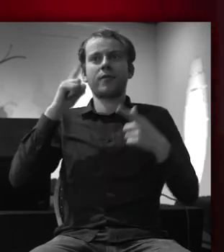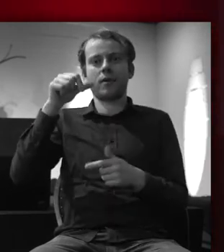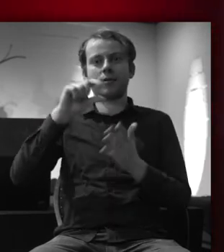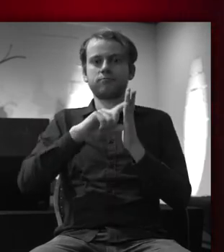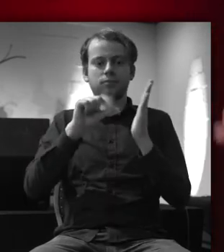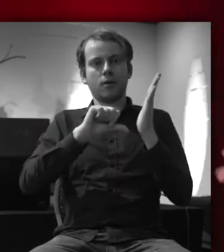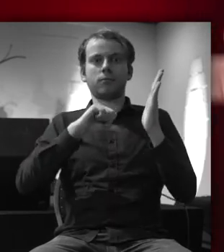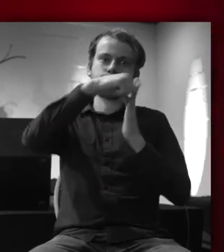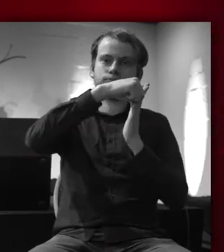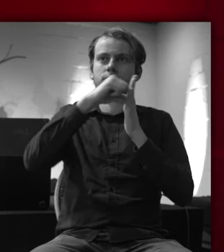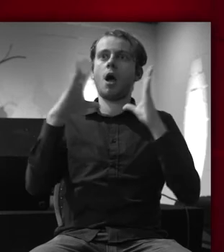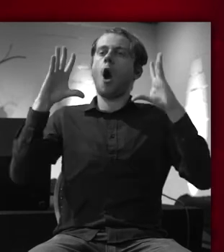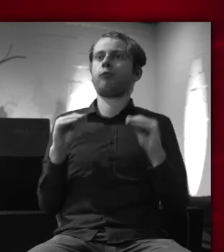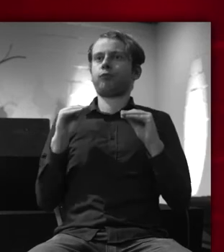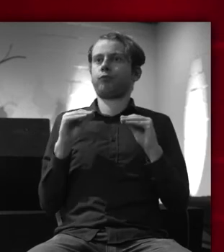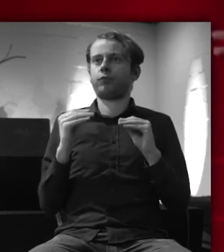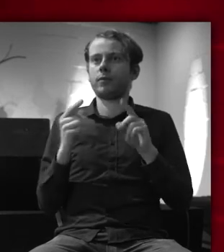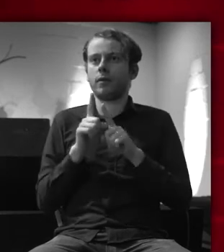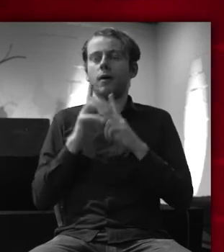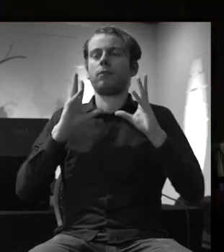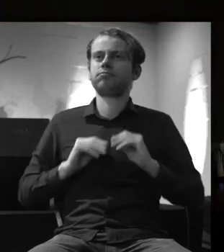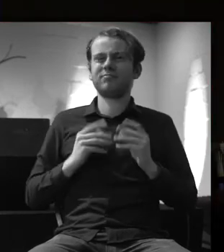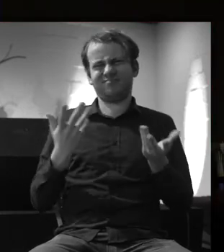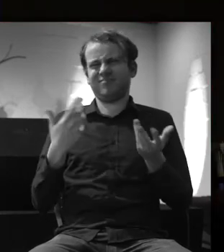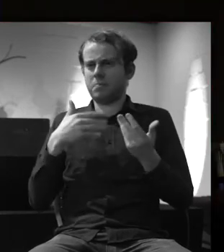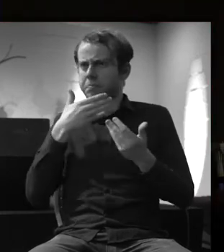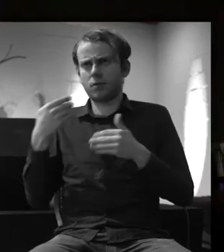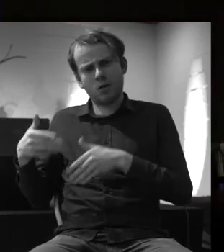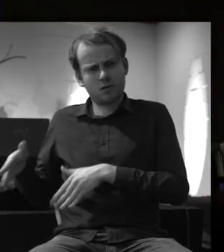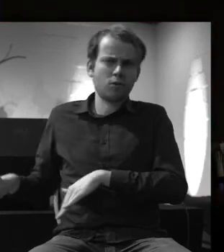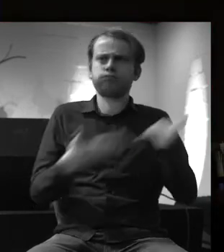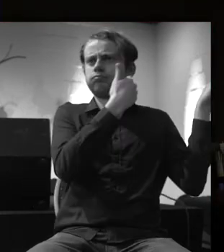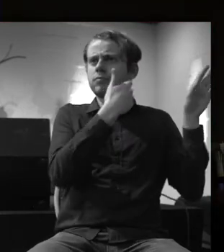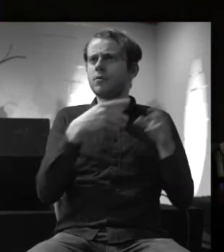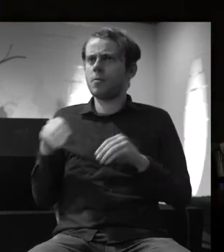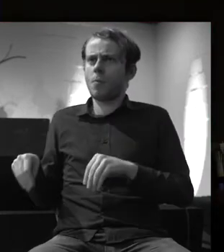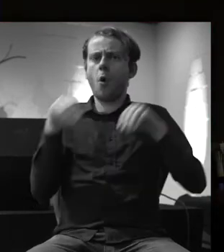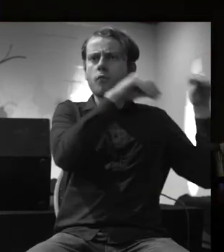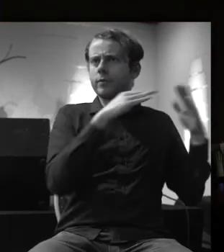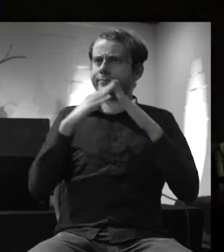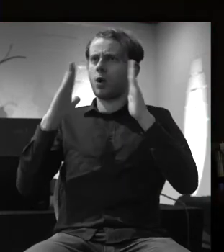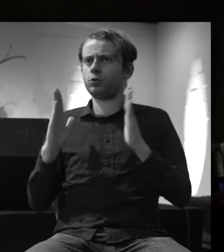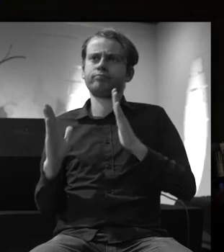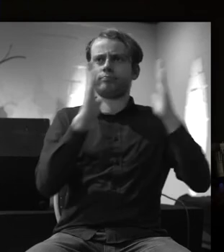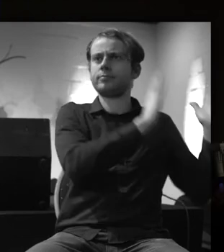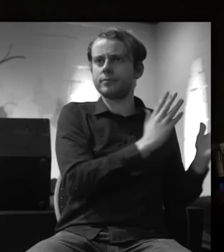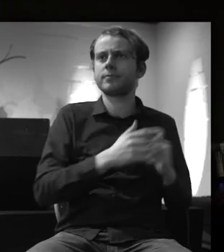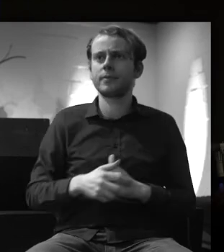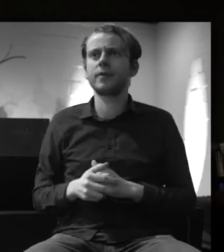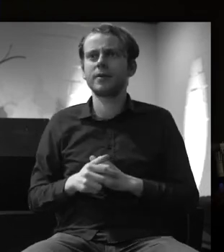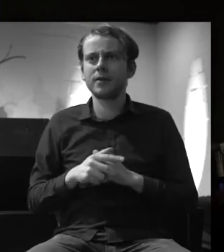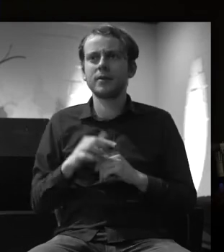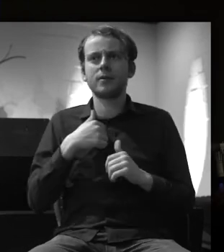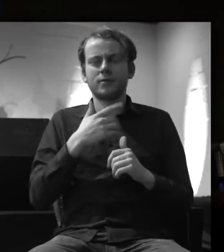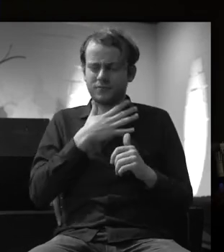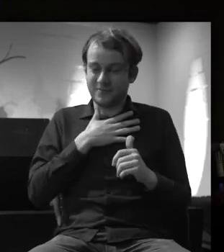the district that we are gathering all people who seize opportunity, who want to change, who are persistent. And this is the power of community. The power of community is